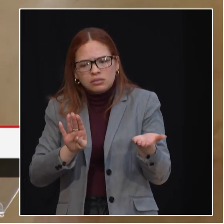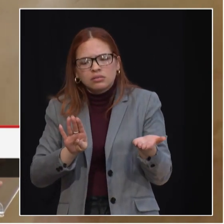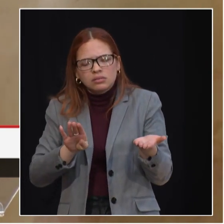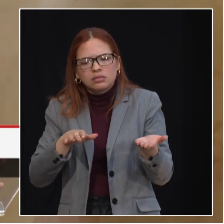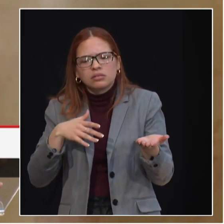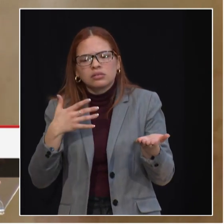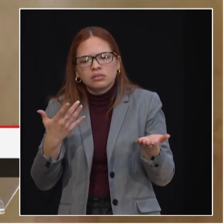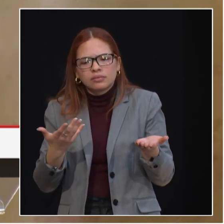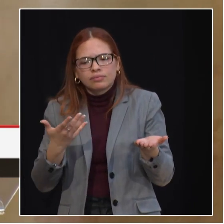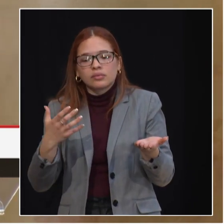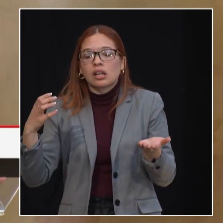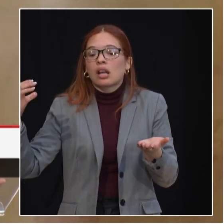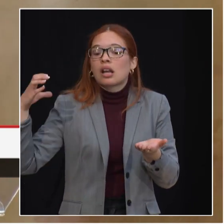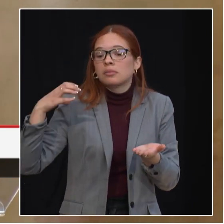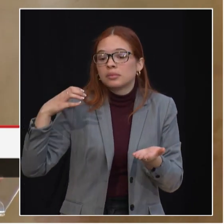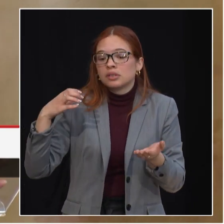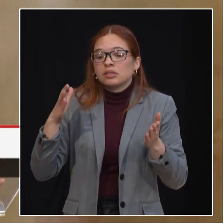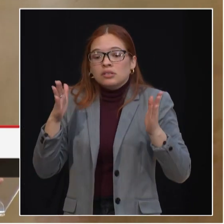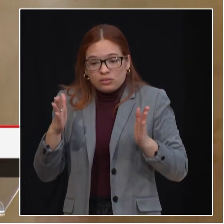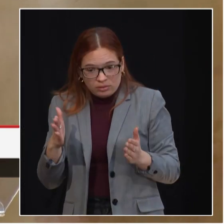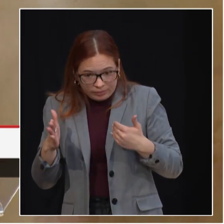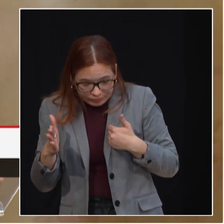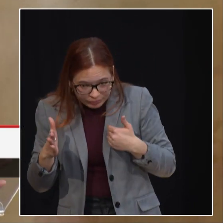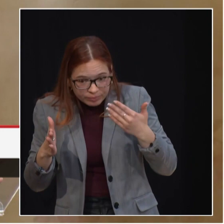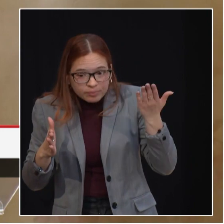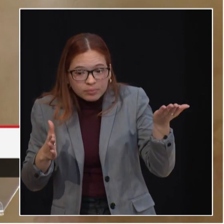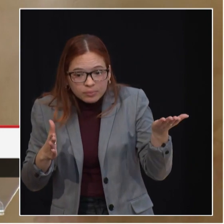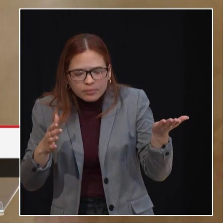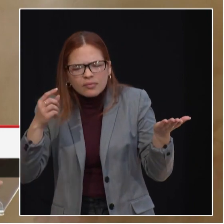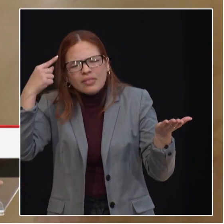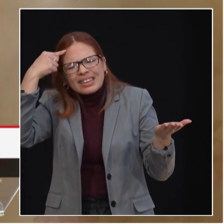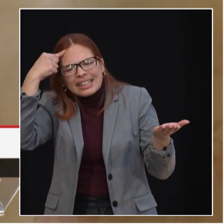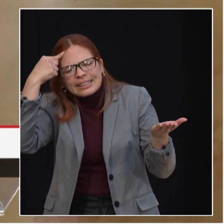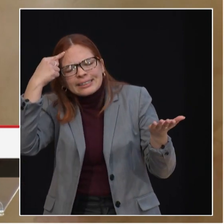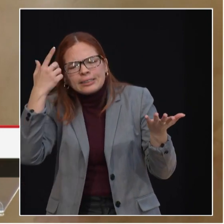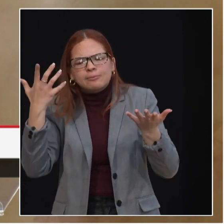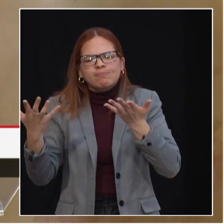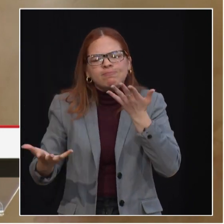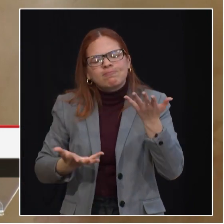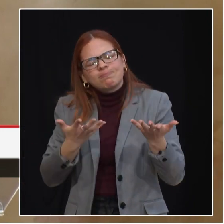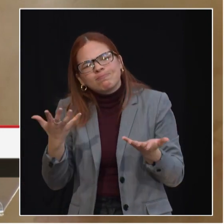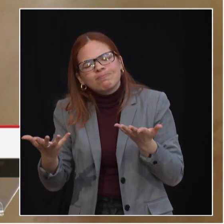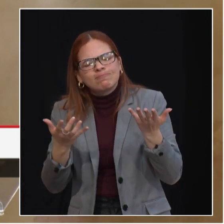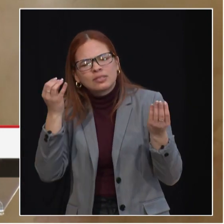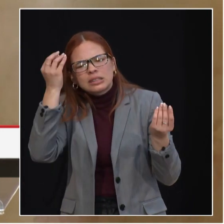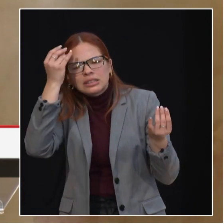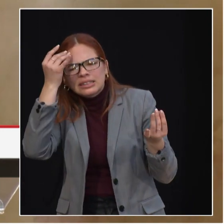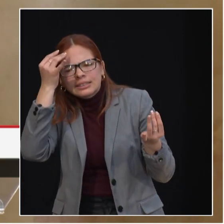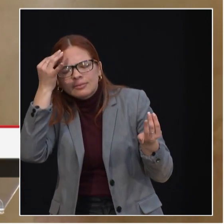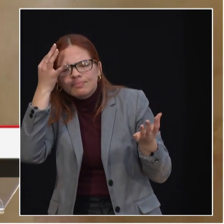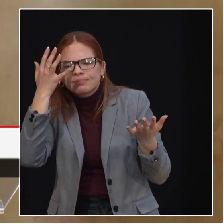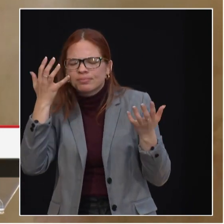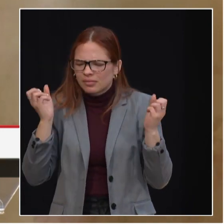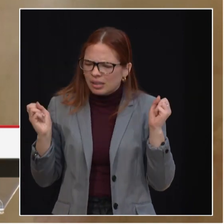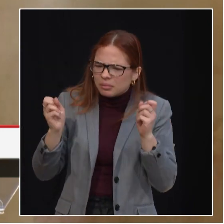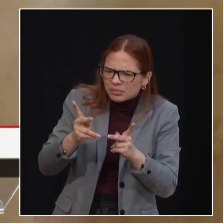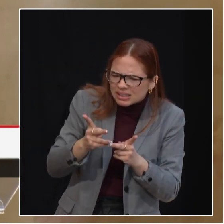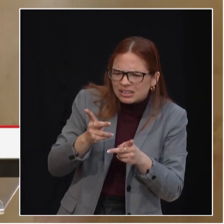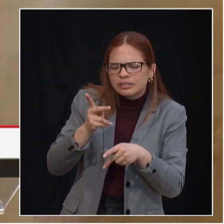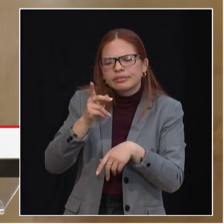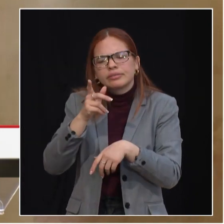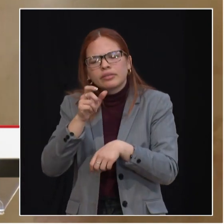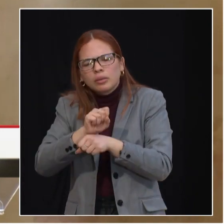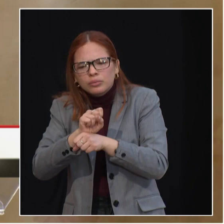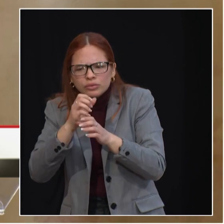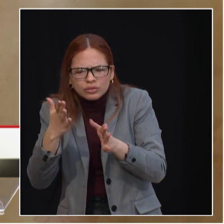we think about DC's comeback, economic mobility of our residents, creating new opportunities for jobs and careers is